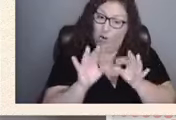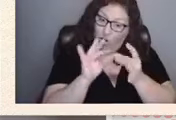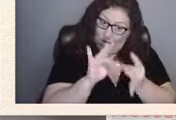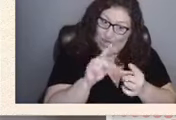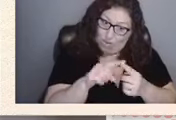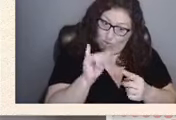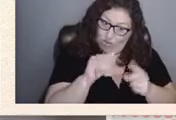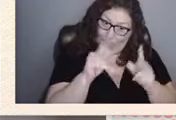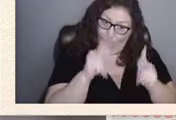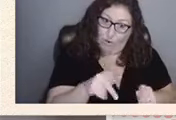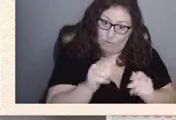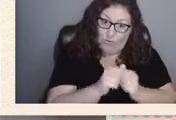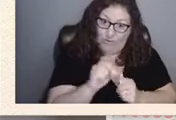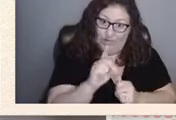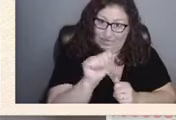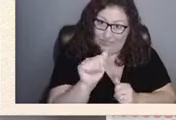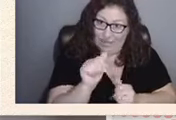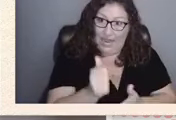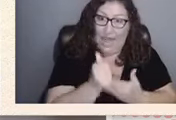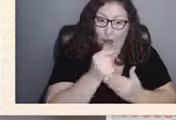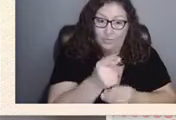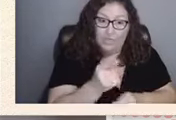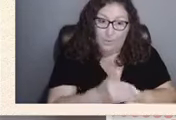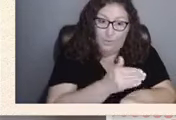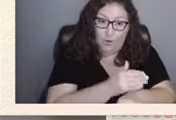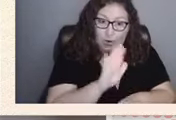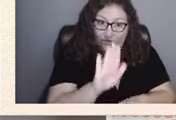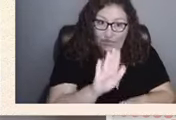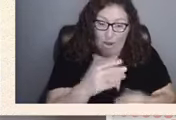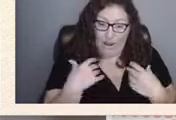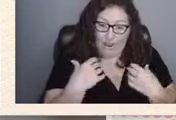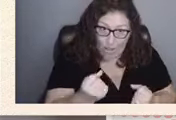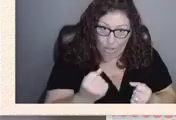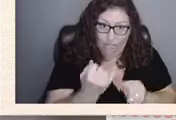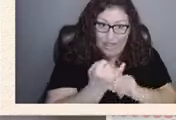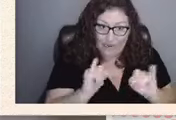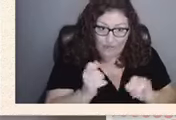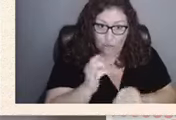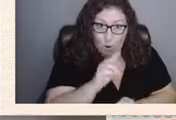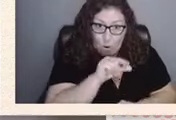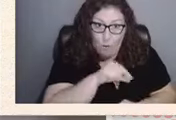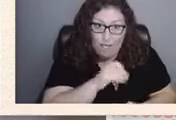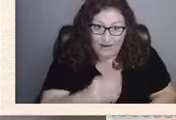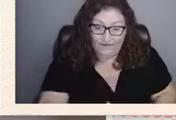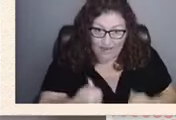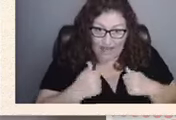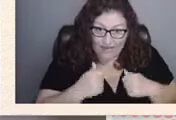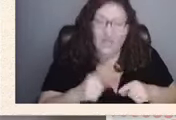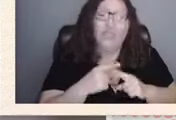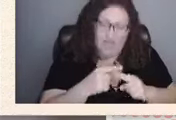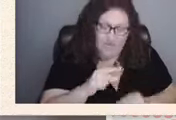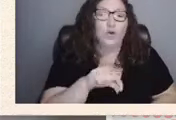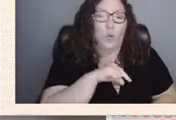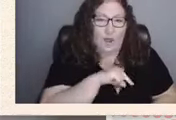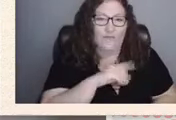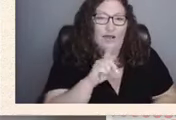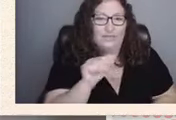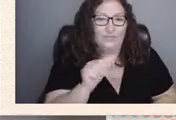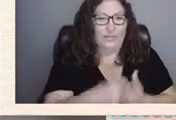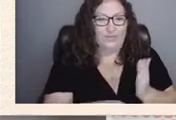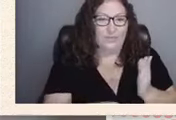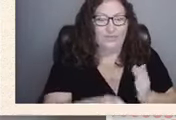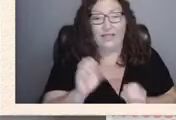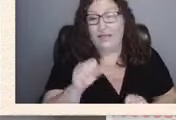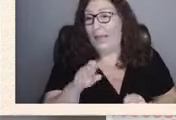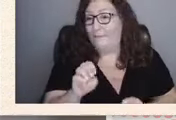with the disability and helps improve their health, independence, or quality of life, then it's a qualified disability expense. So that could be